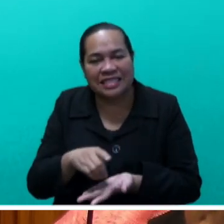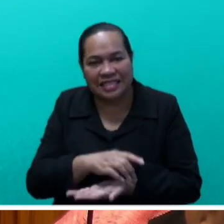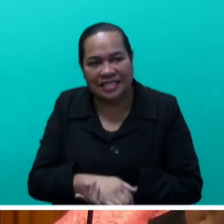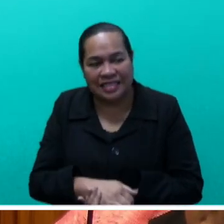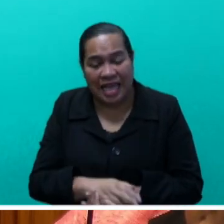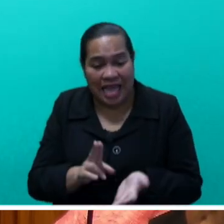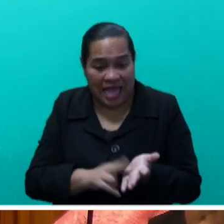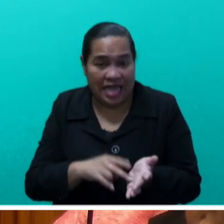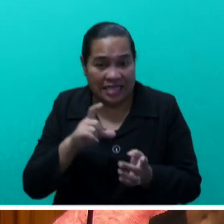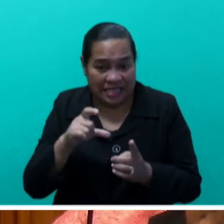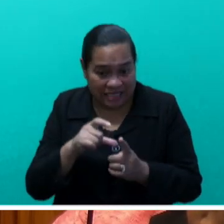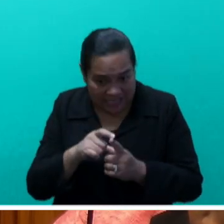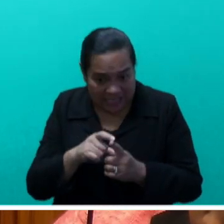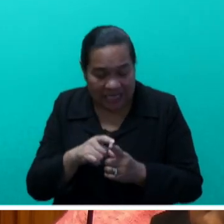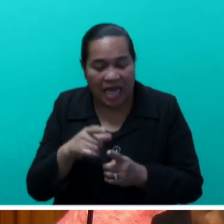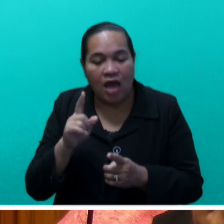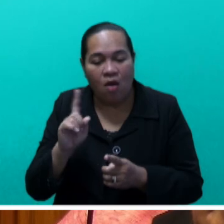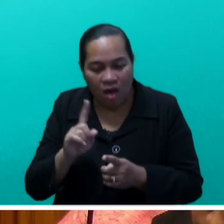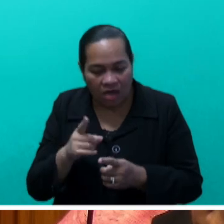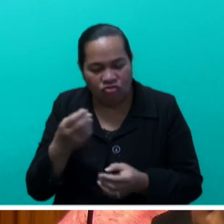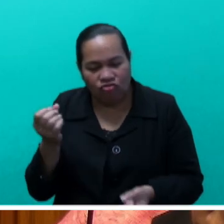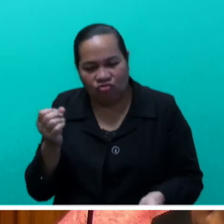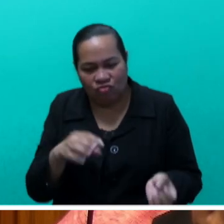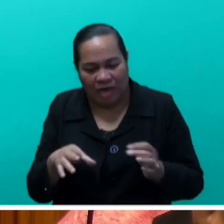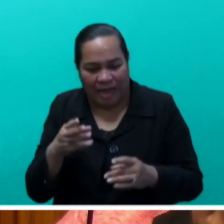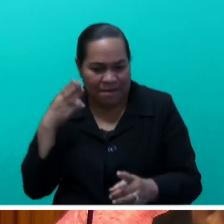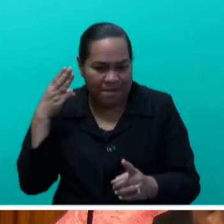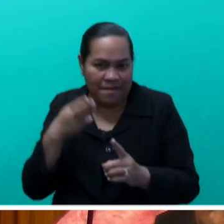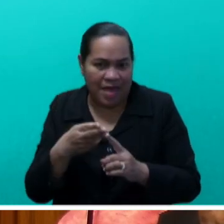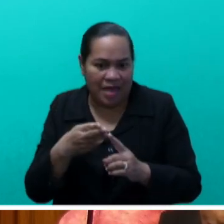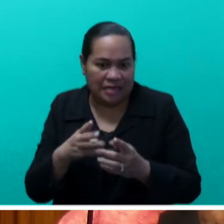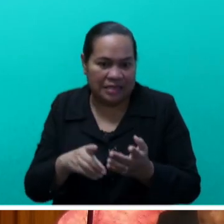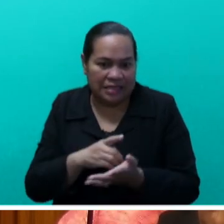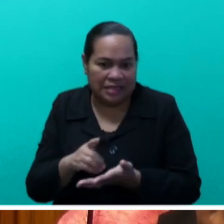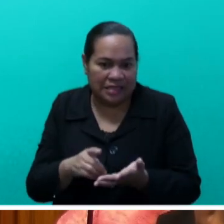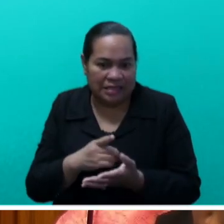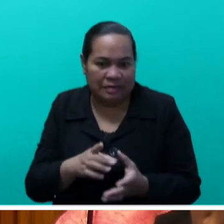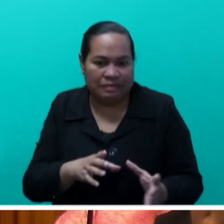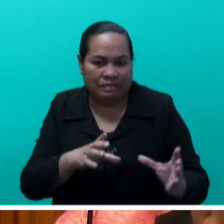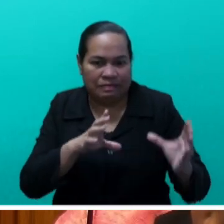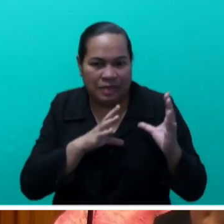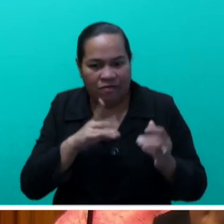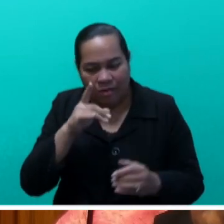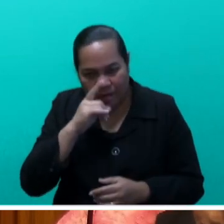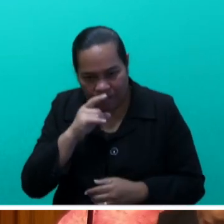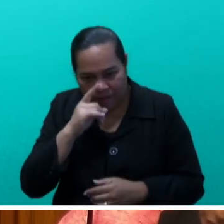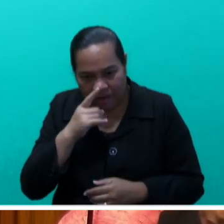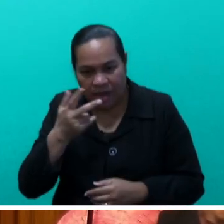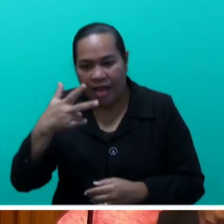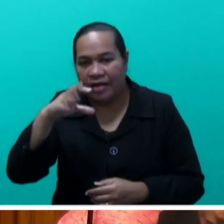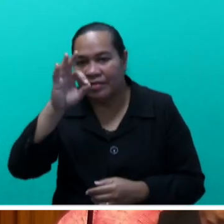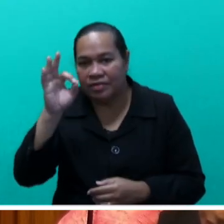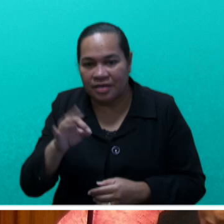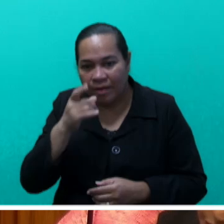Non-communicable disease contribute to be the main disease burden for our people, contributing to 80% of all